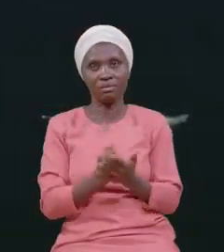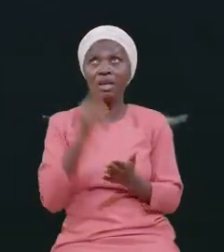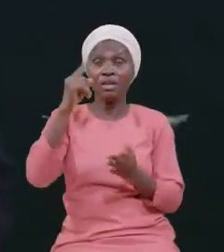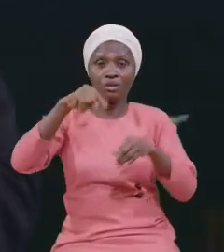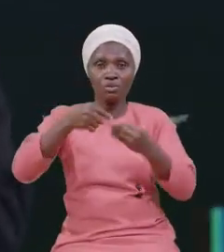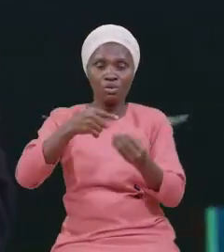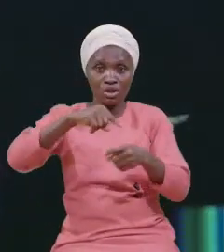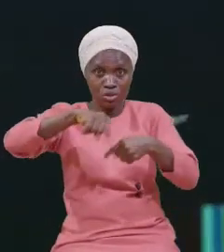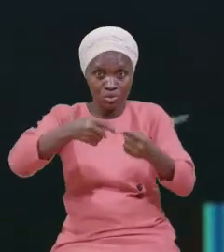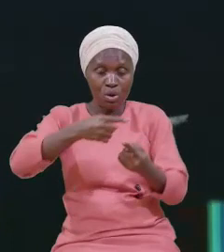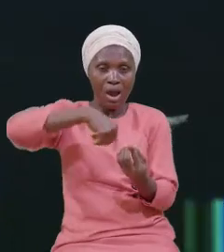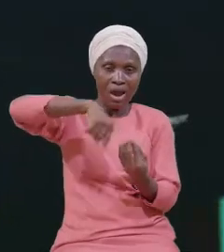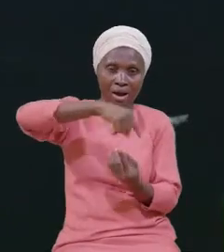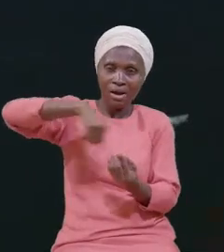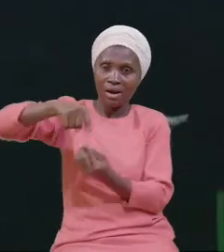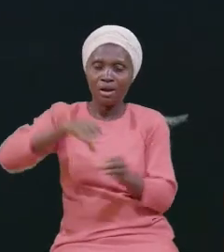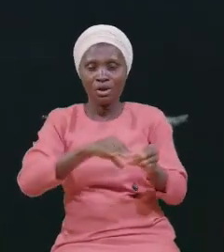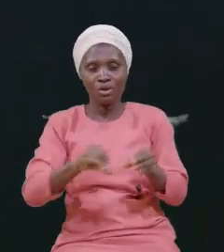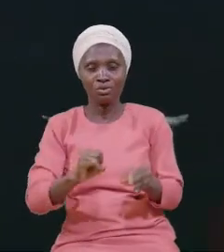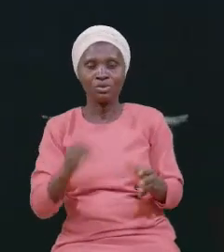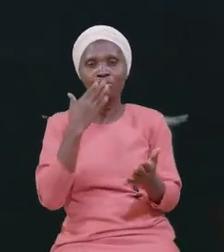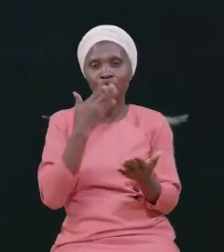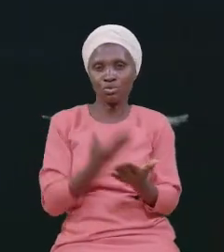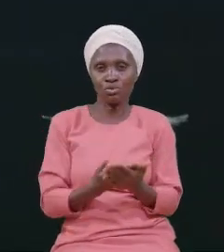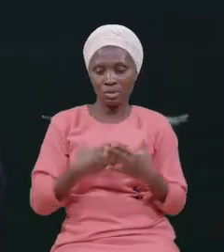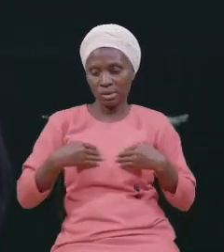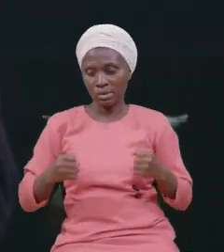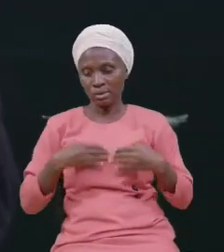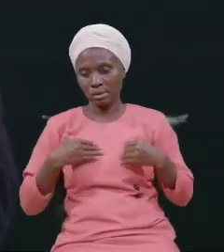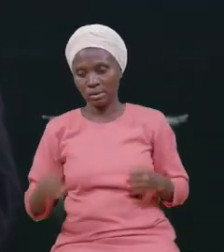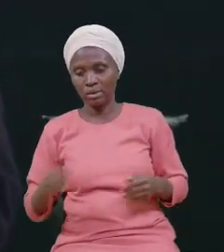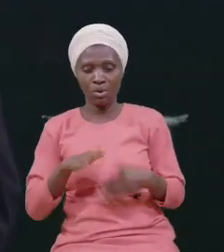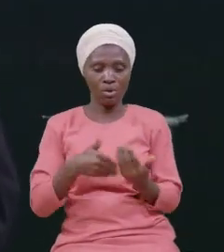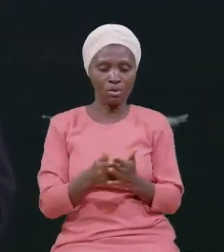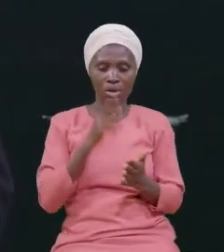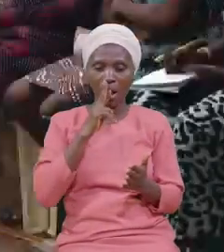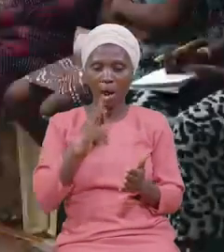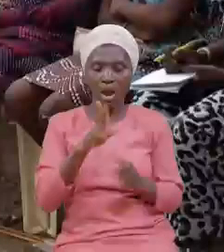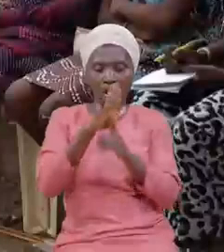and healing all that are oppressed of,